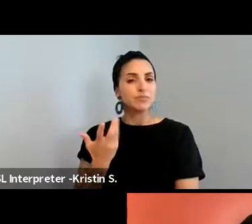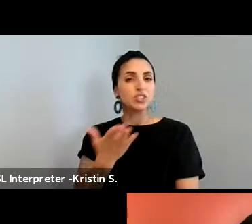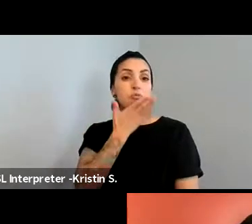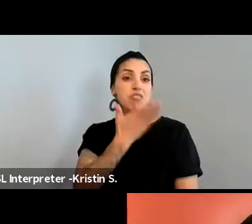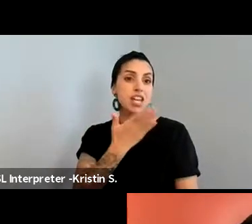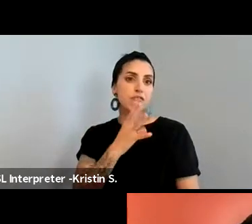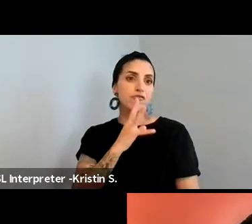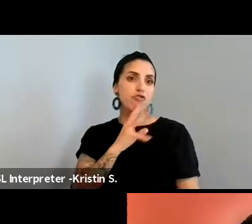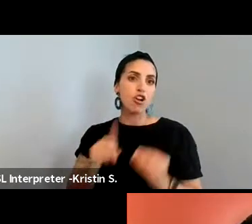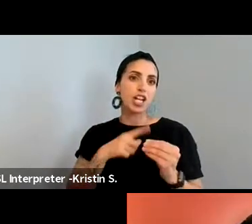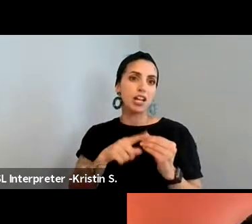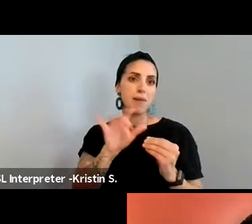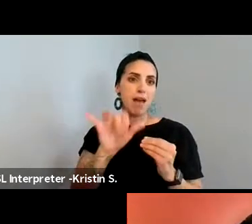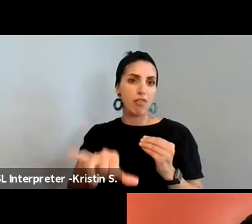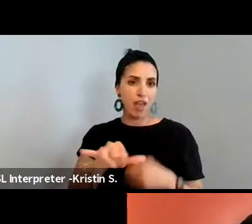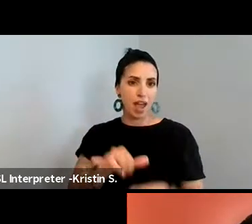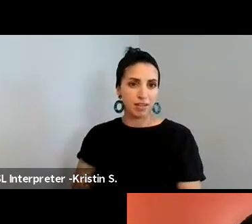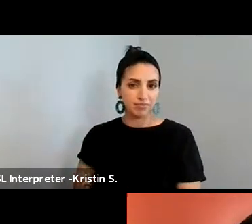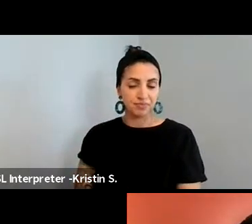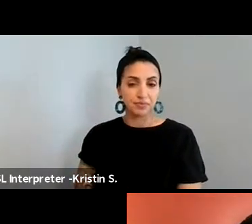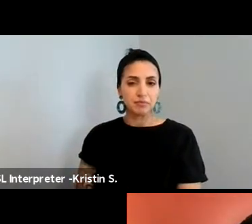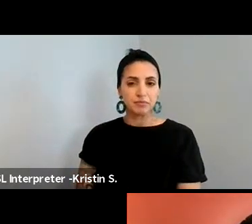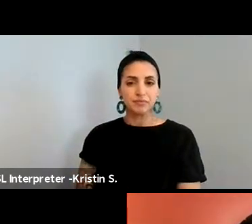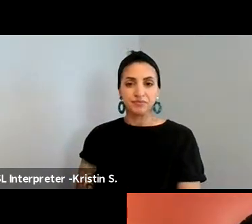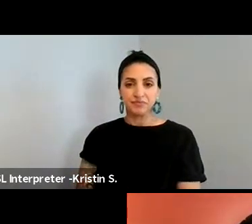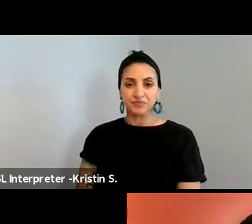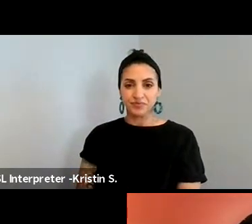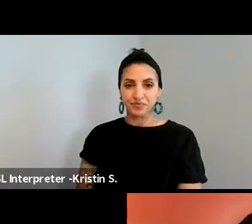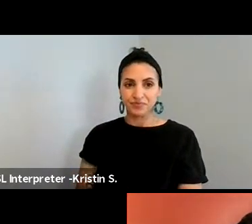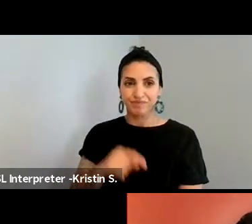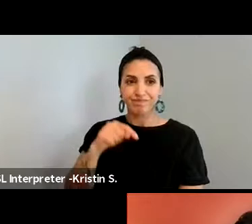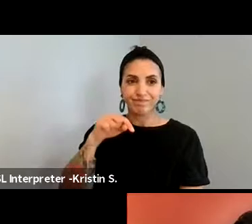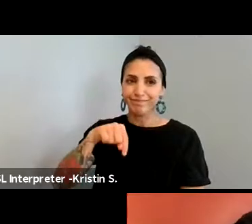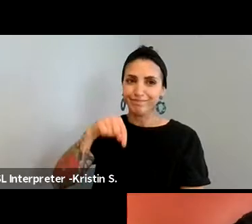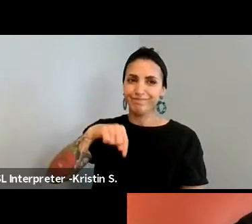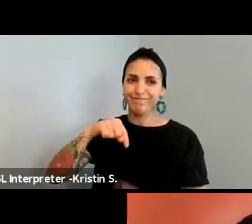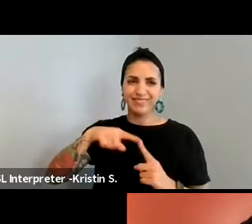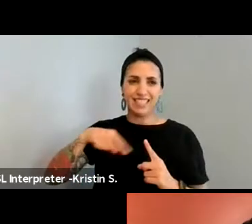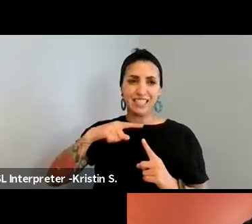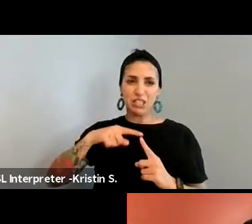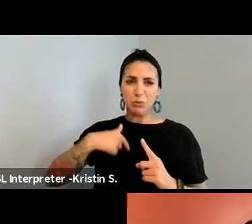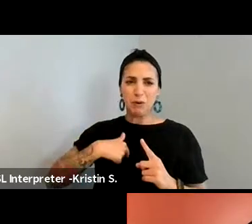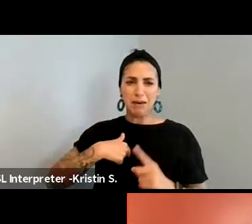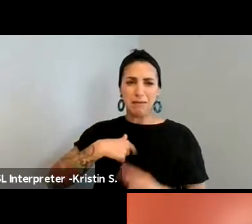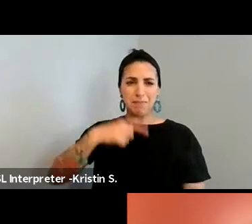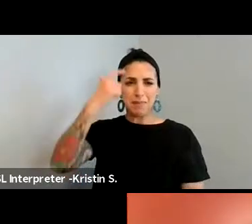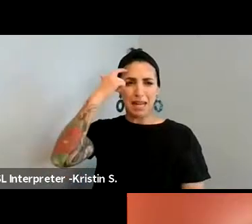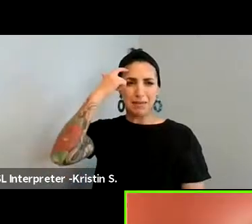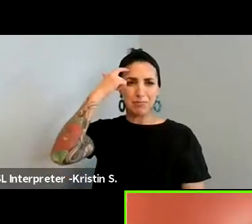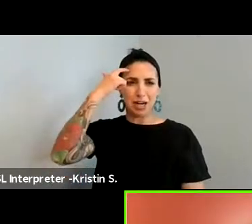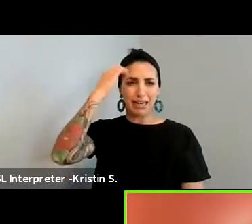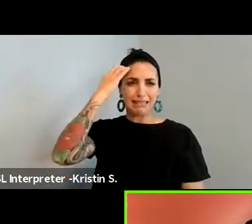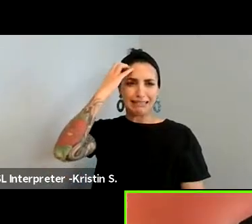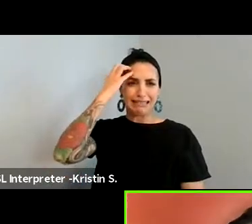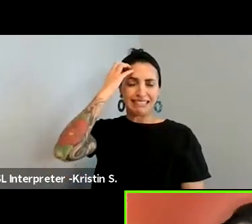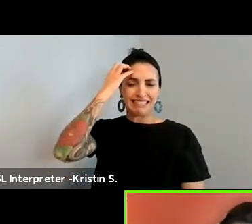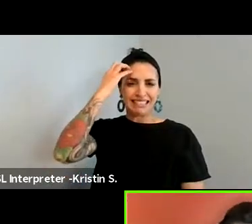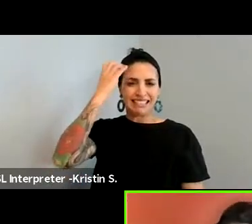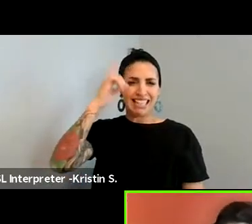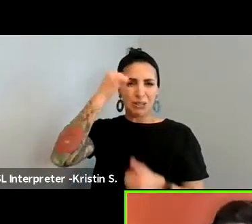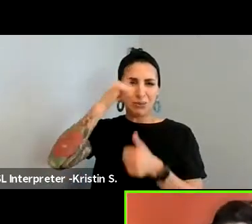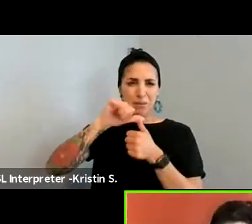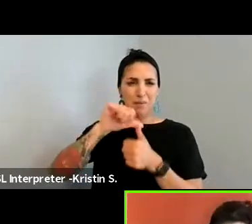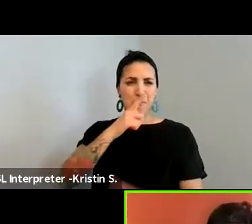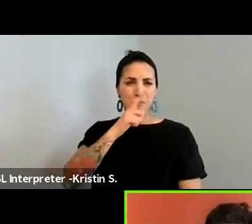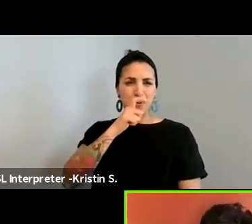about that. And I think I said I was going to, this is when my 29-year-old brain isn't what it used to be. Yes. When it was